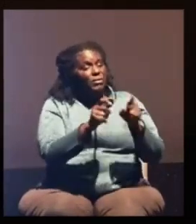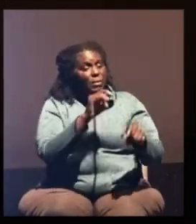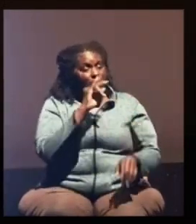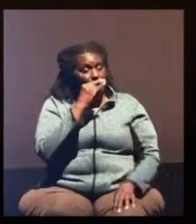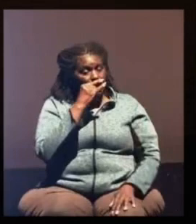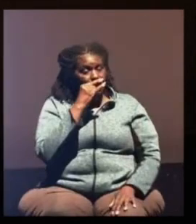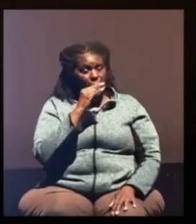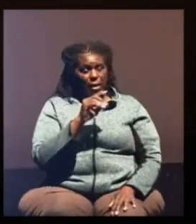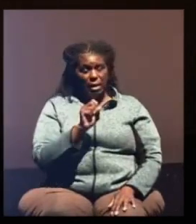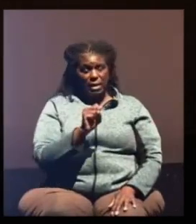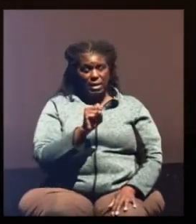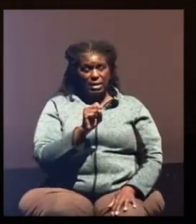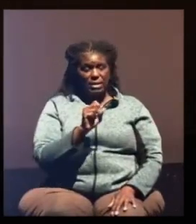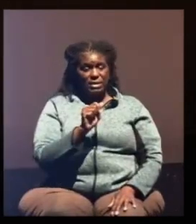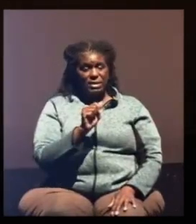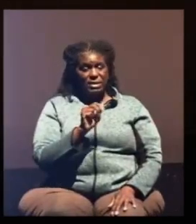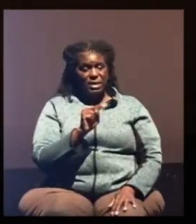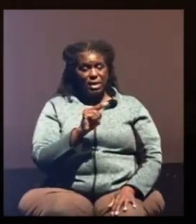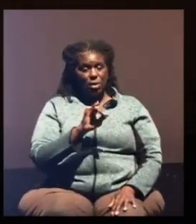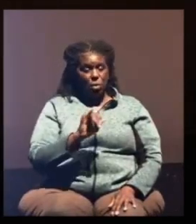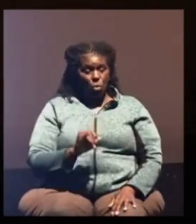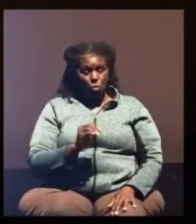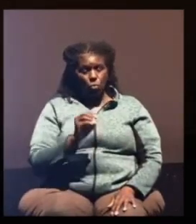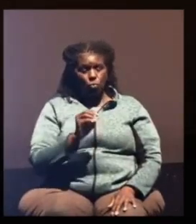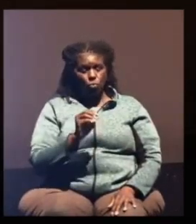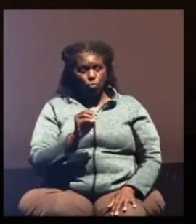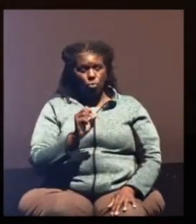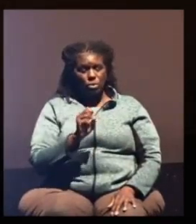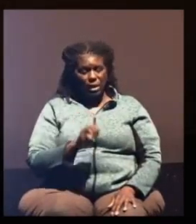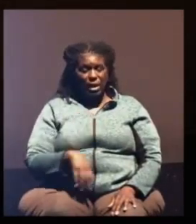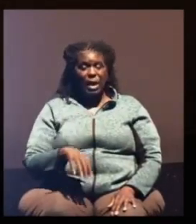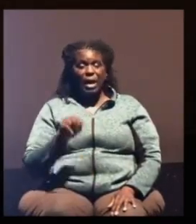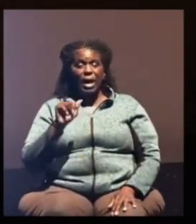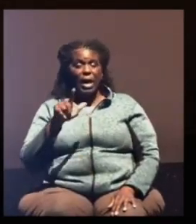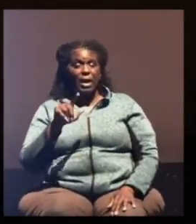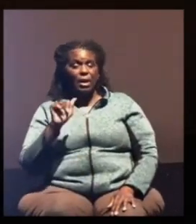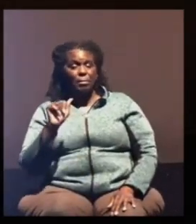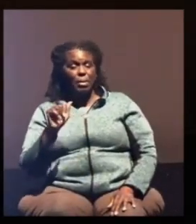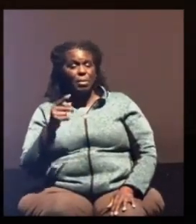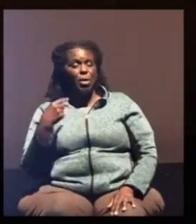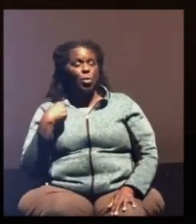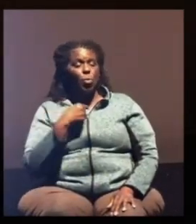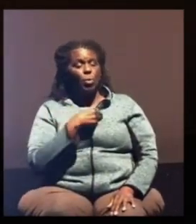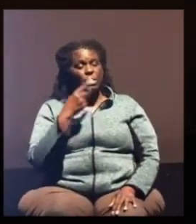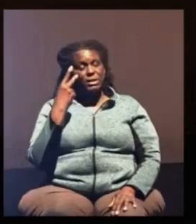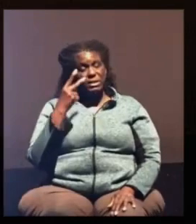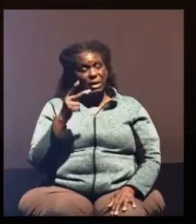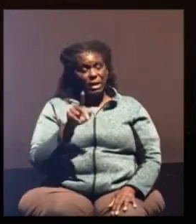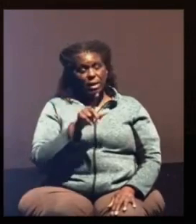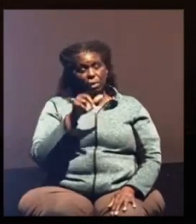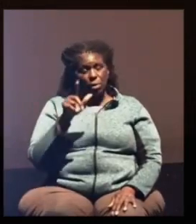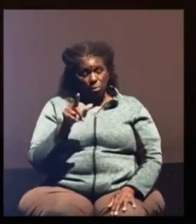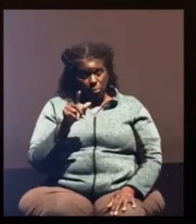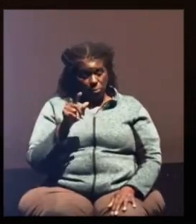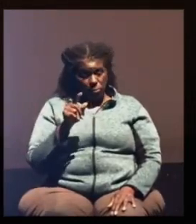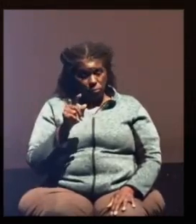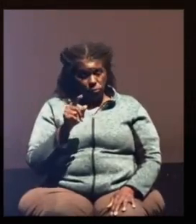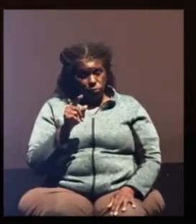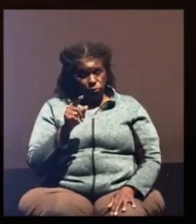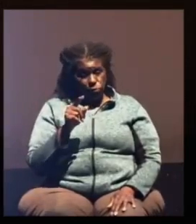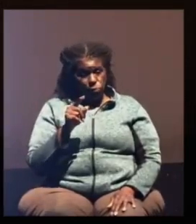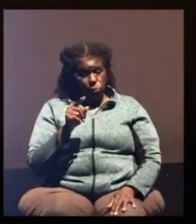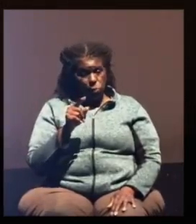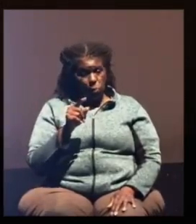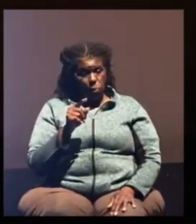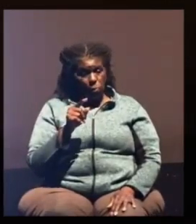From San Jose to Alabama, we've seen libraries eliminating their fines, which is critical for the community of